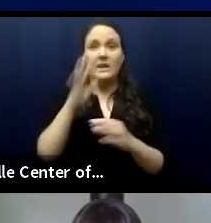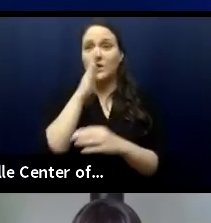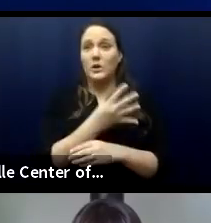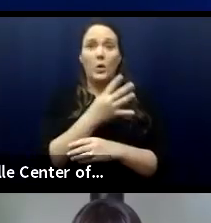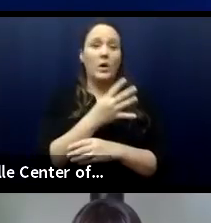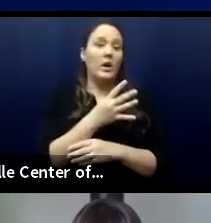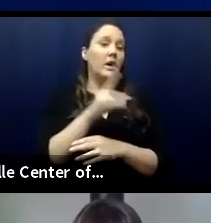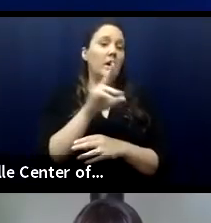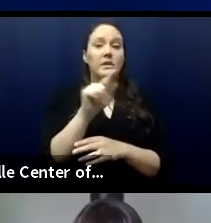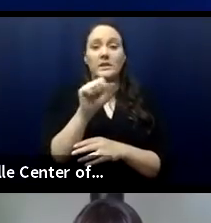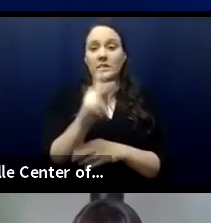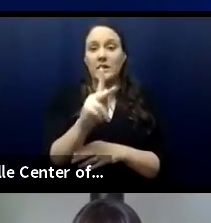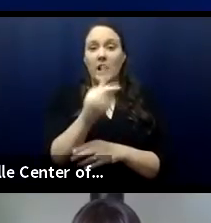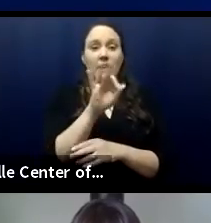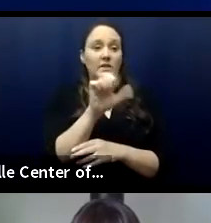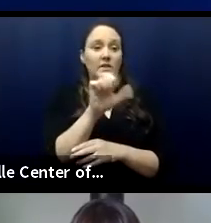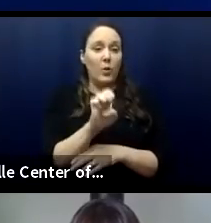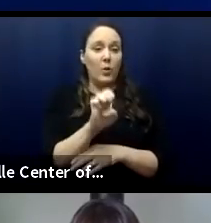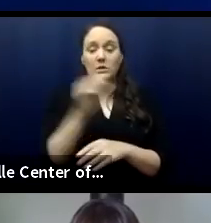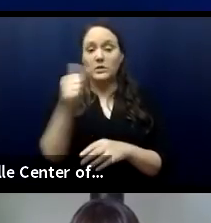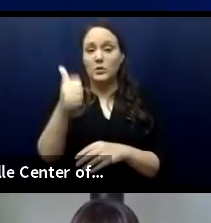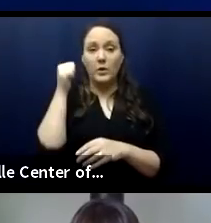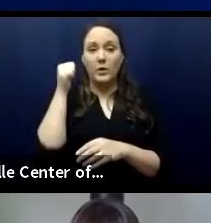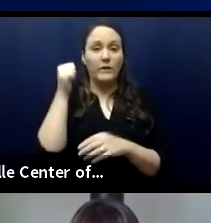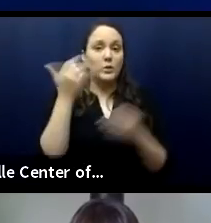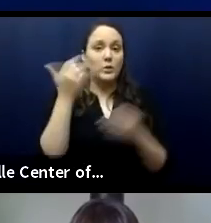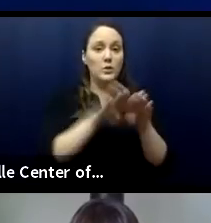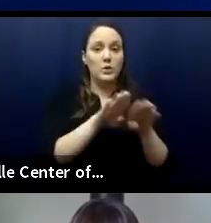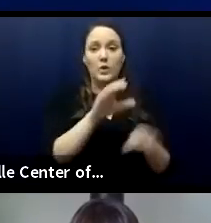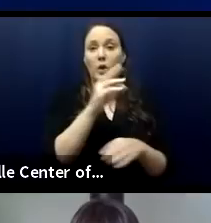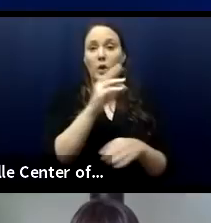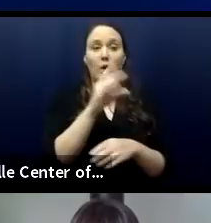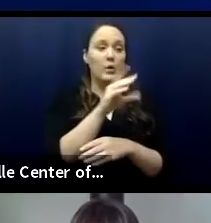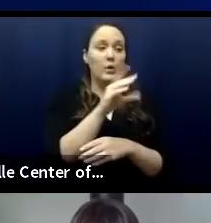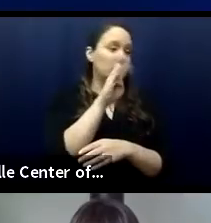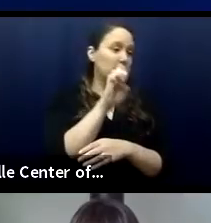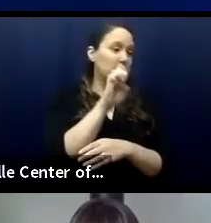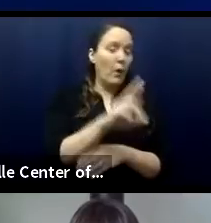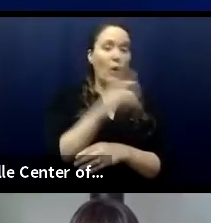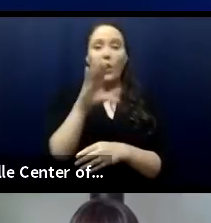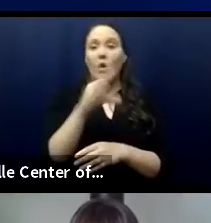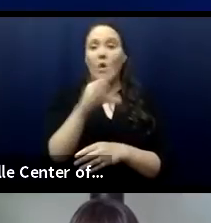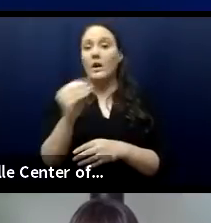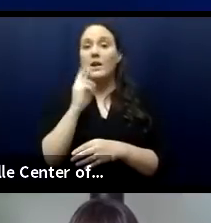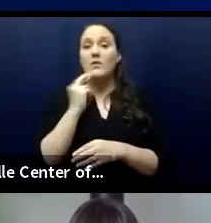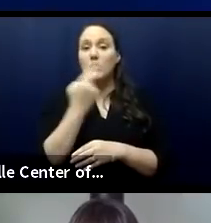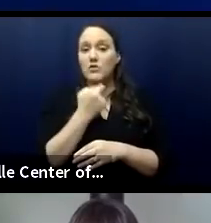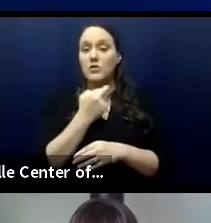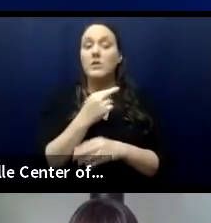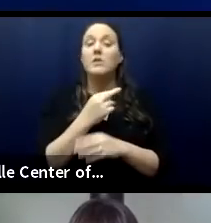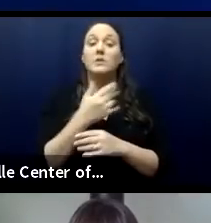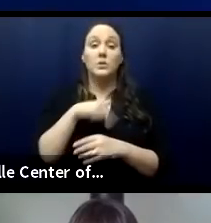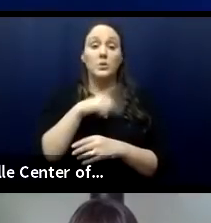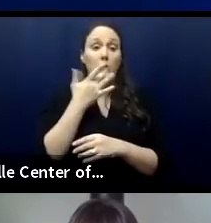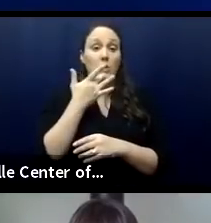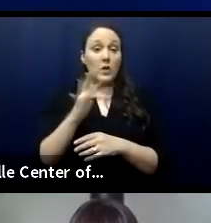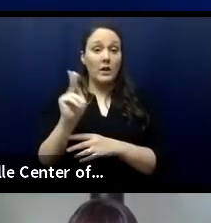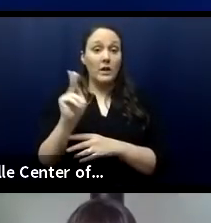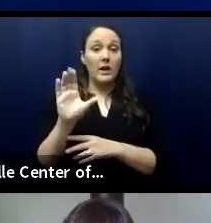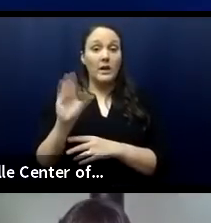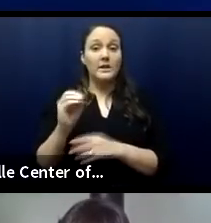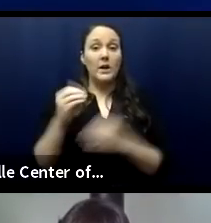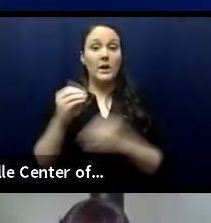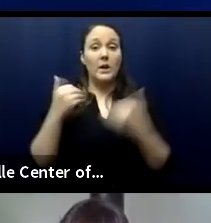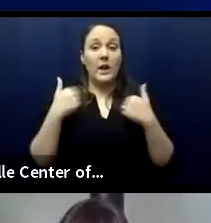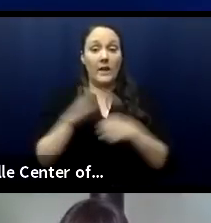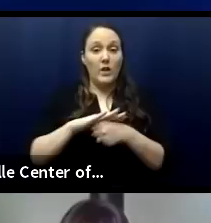by refusing to close bars, limit indoor dining, and issue a mask mandate. We are lucky in Knox County to have a local board to evaluate and